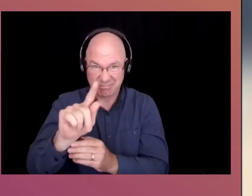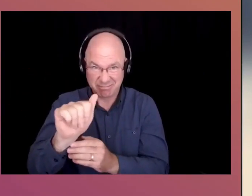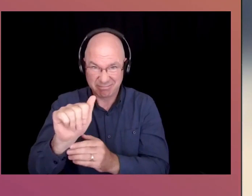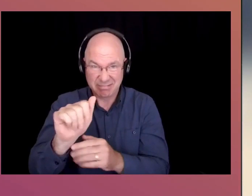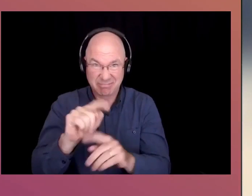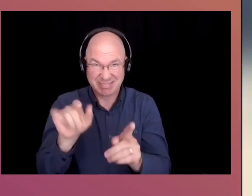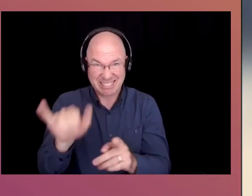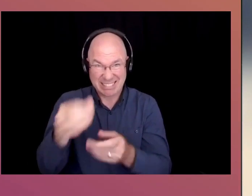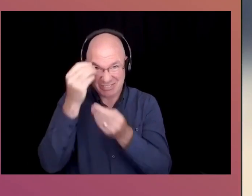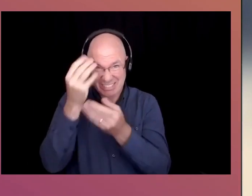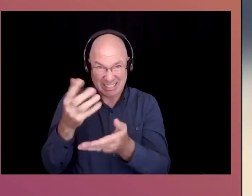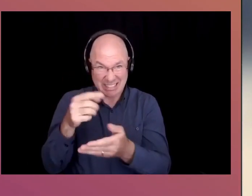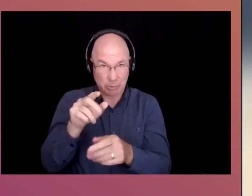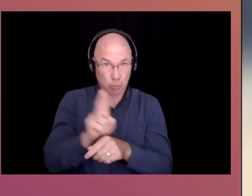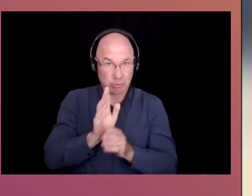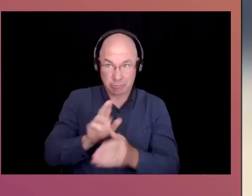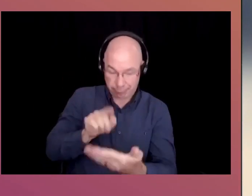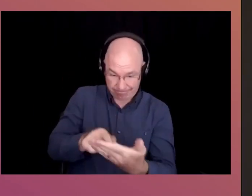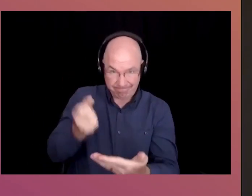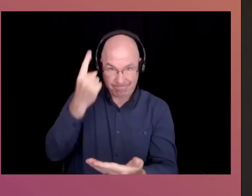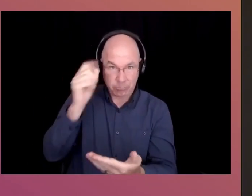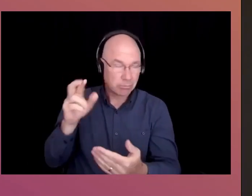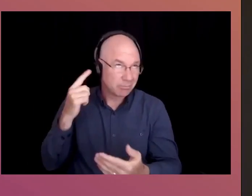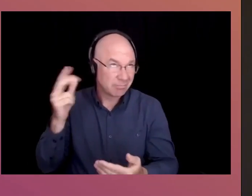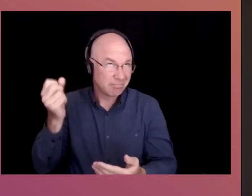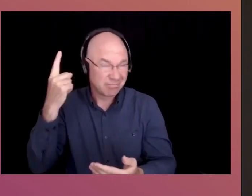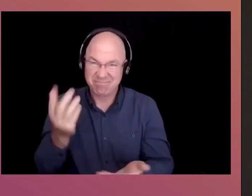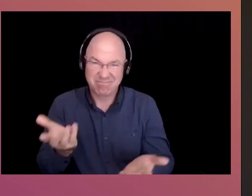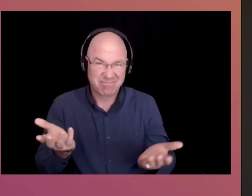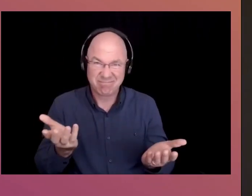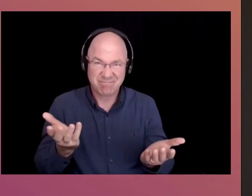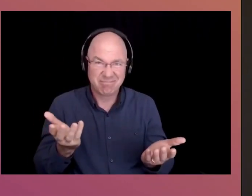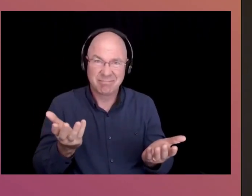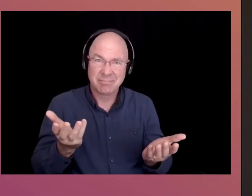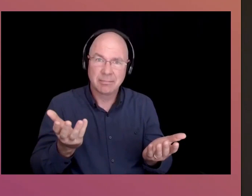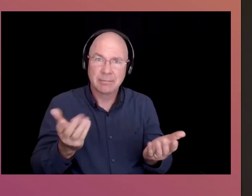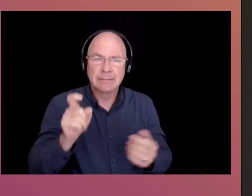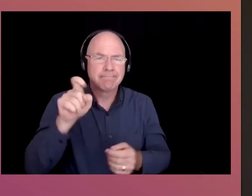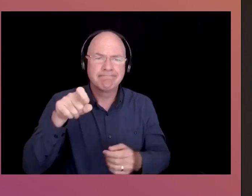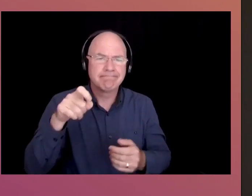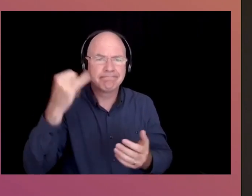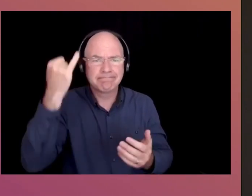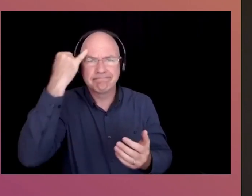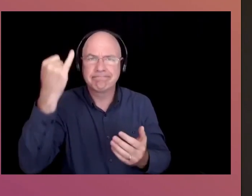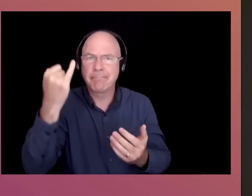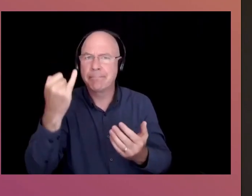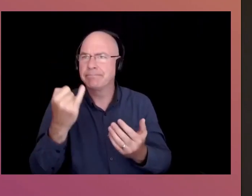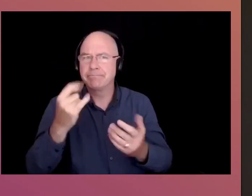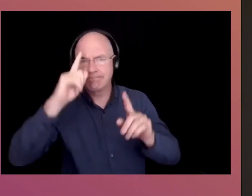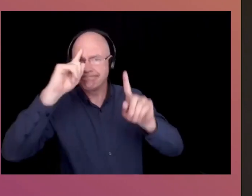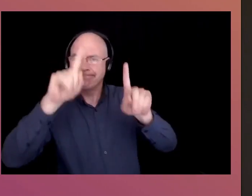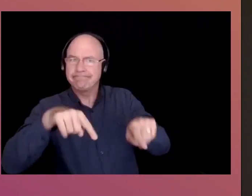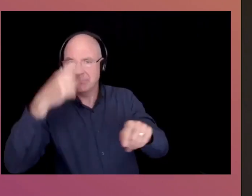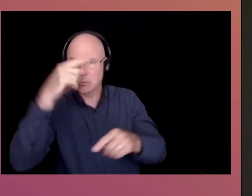for users to understand. There is a way to add a custom label for UI